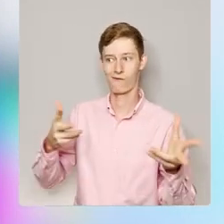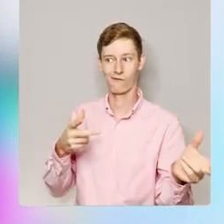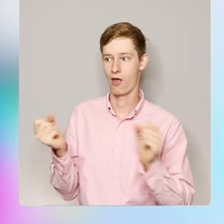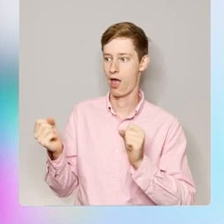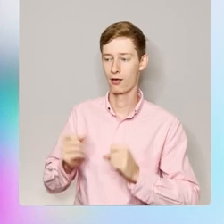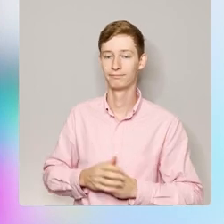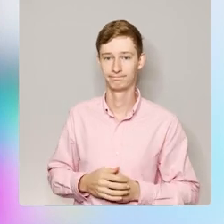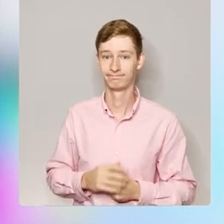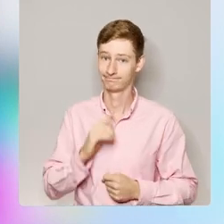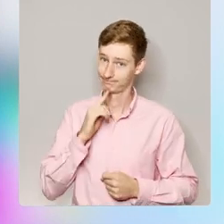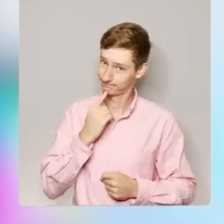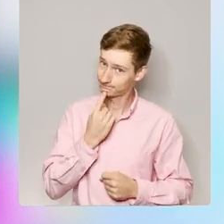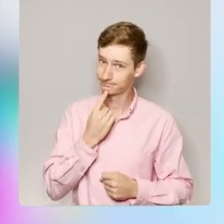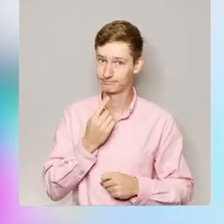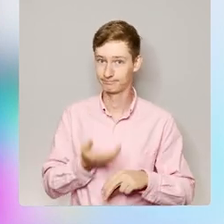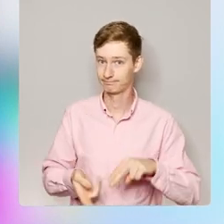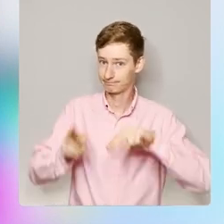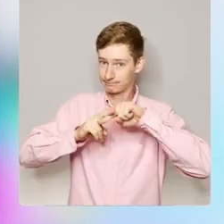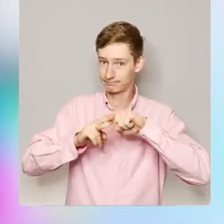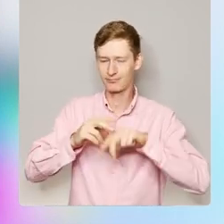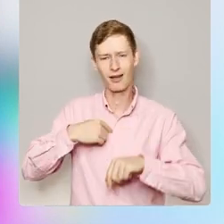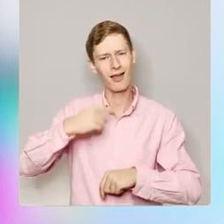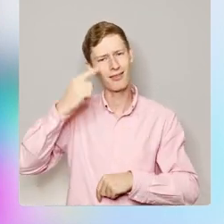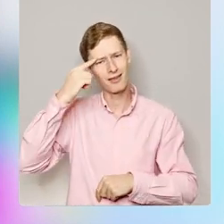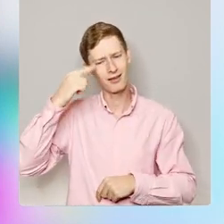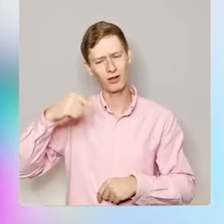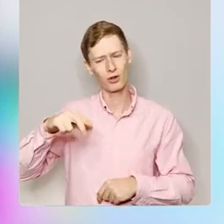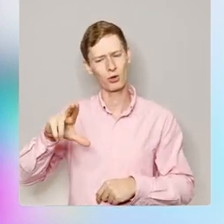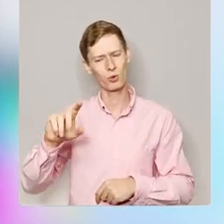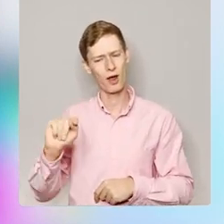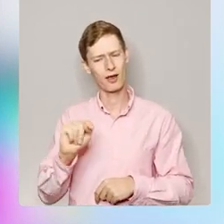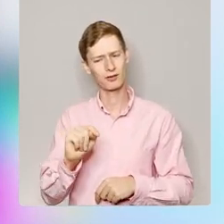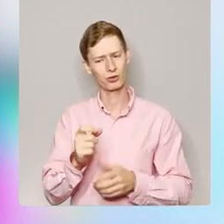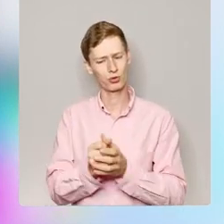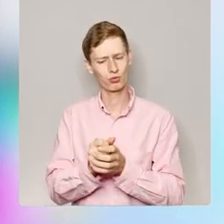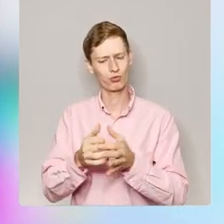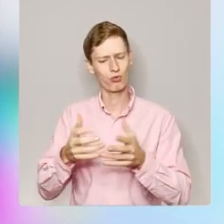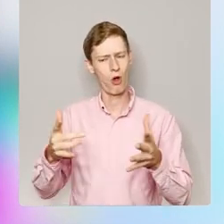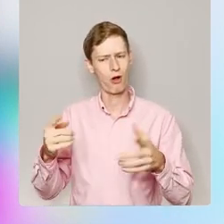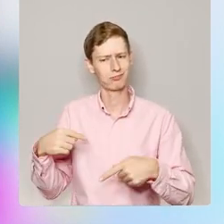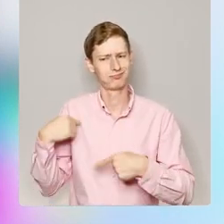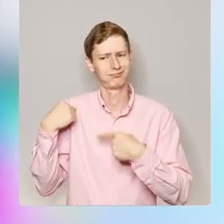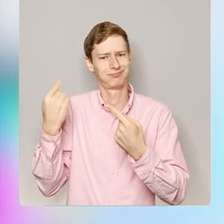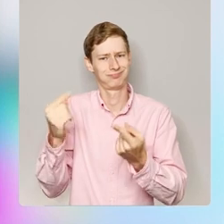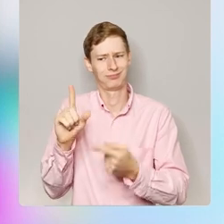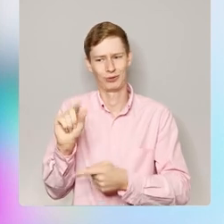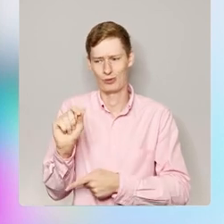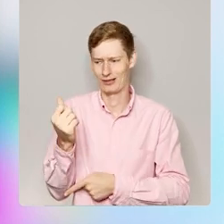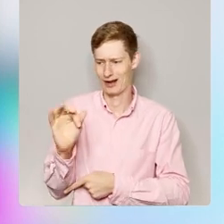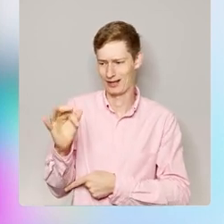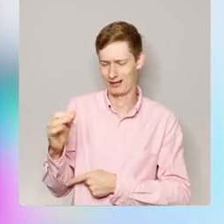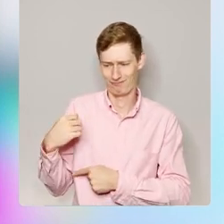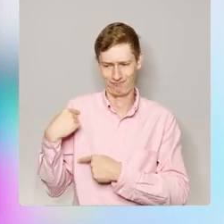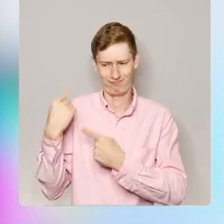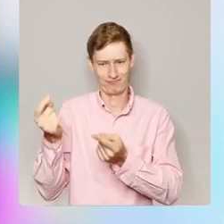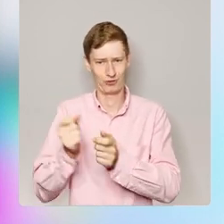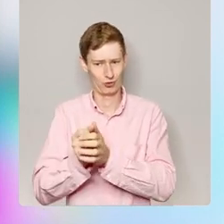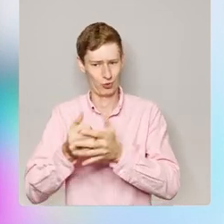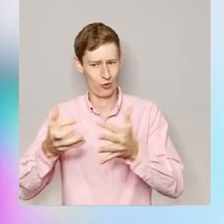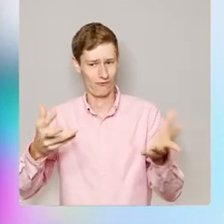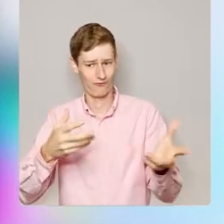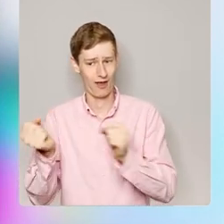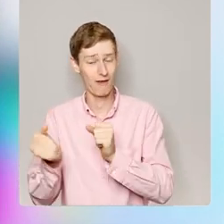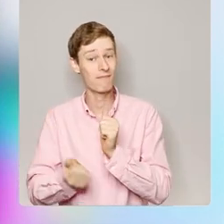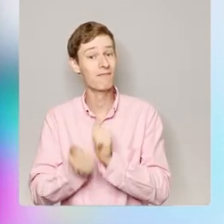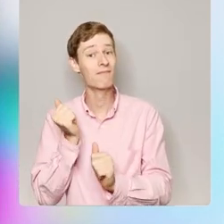significantly. Actually, I think that Quest has grown so fast since 2019 that there's many folks